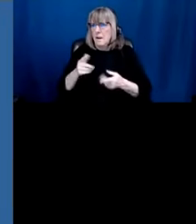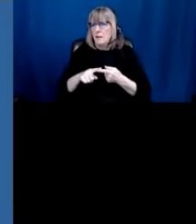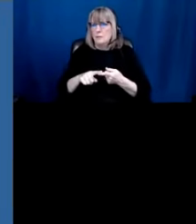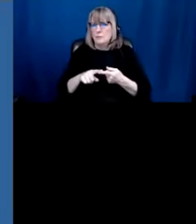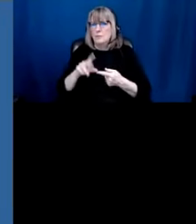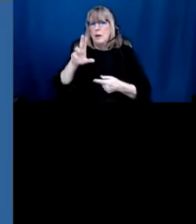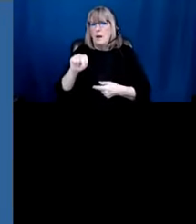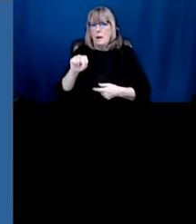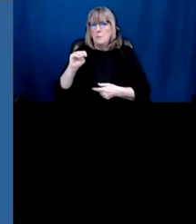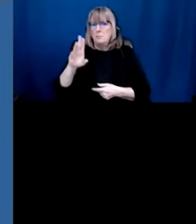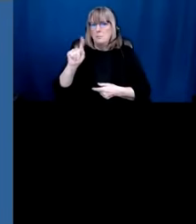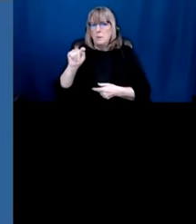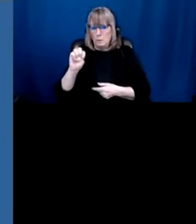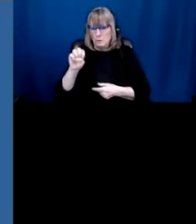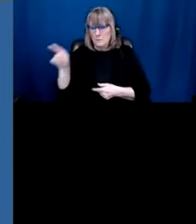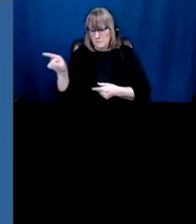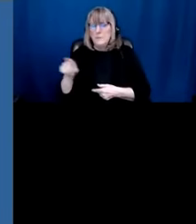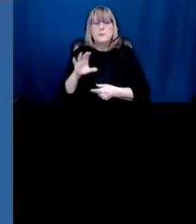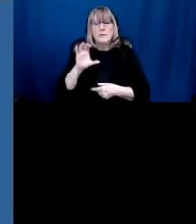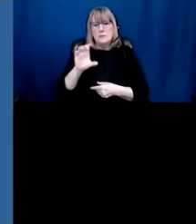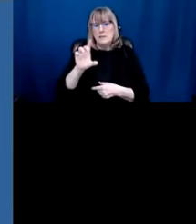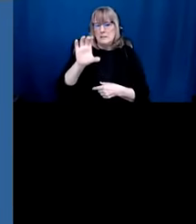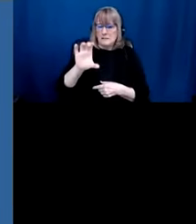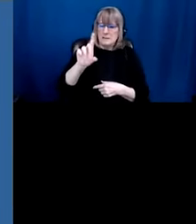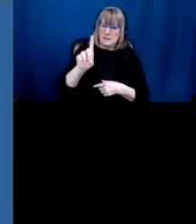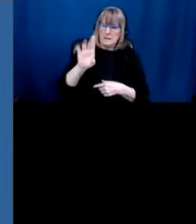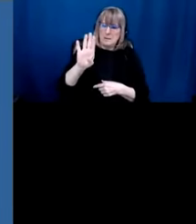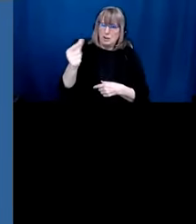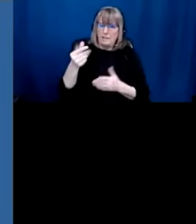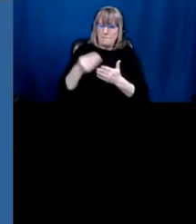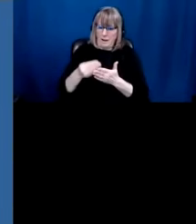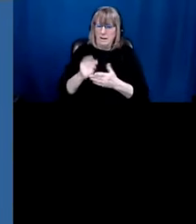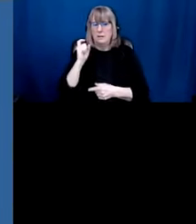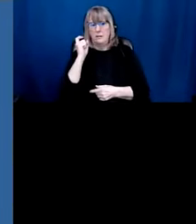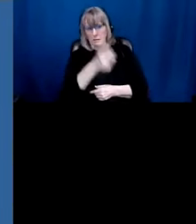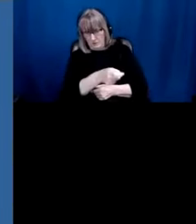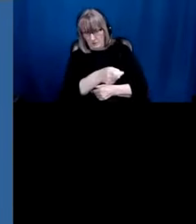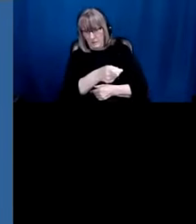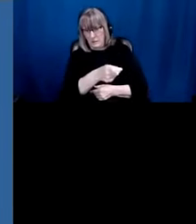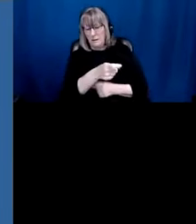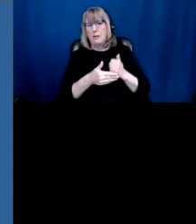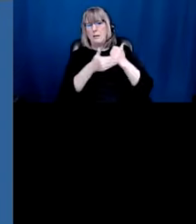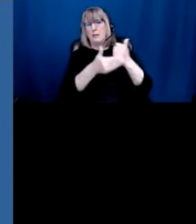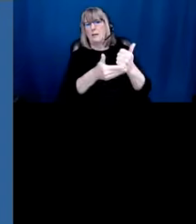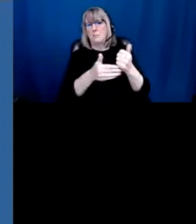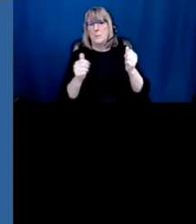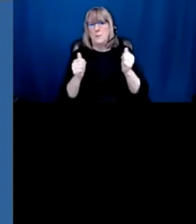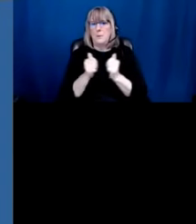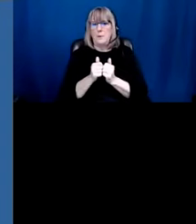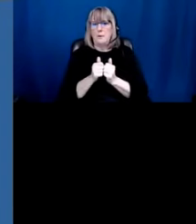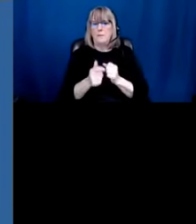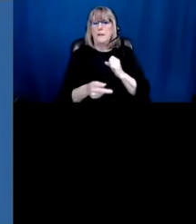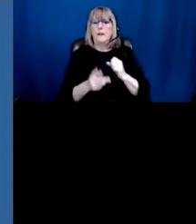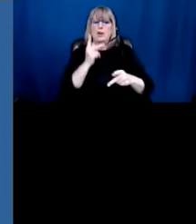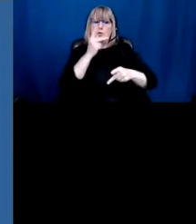End Teleservices. So CDBG funding was provided and helped Fondos de CDBG the retention